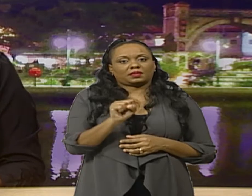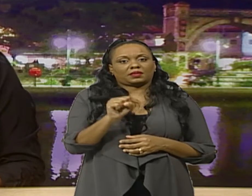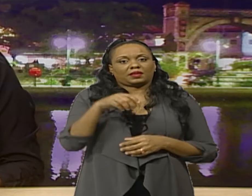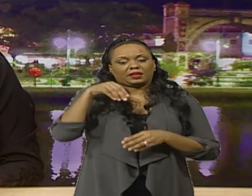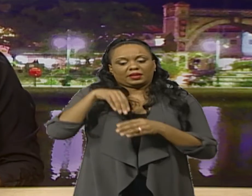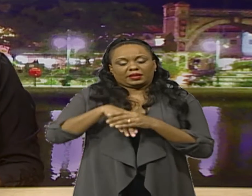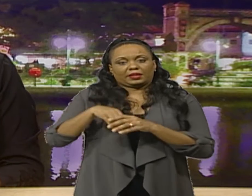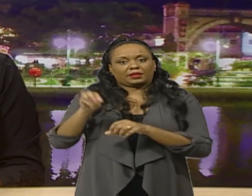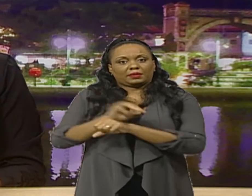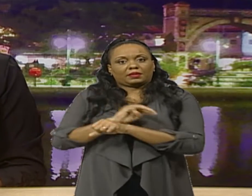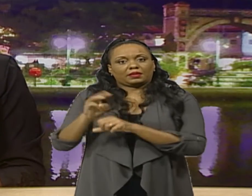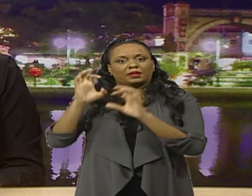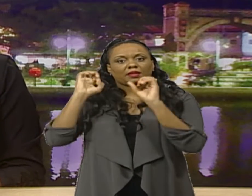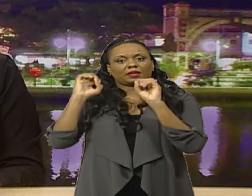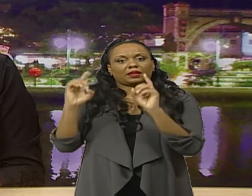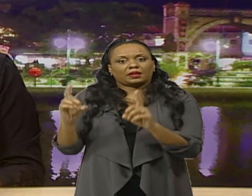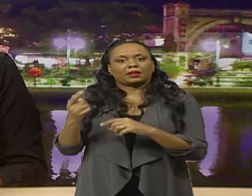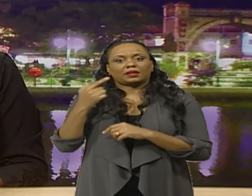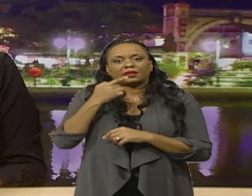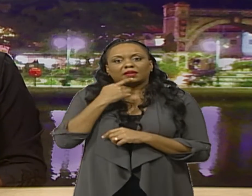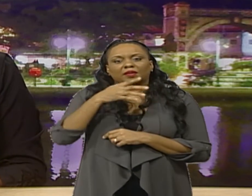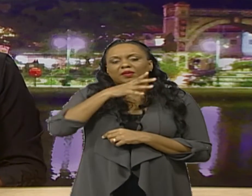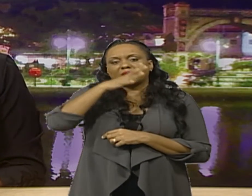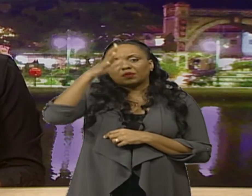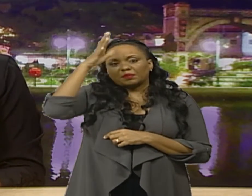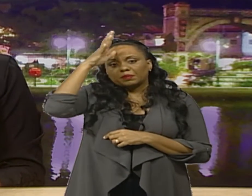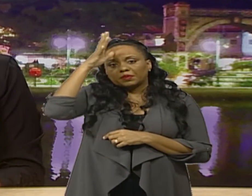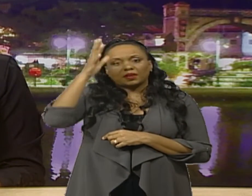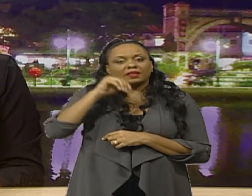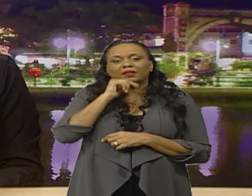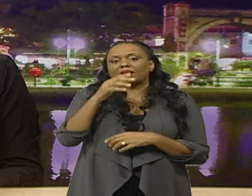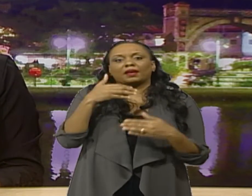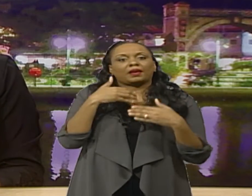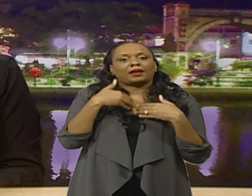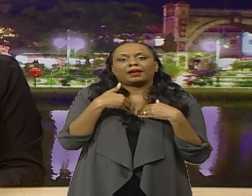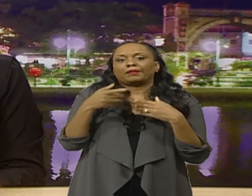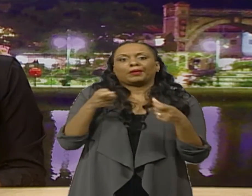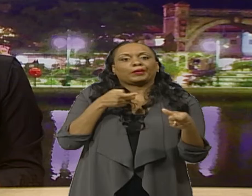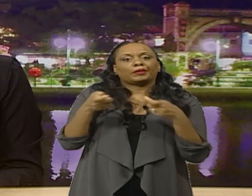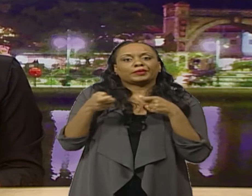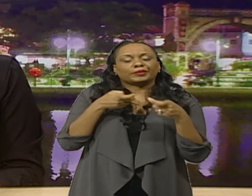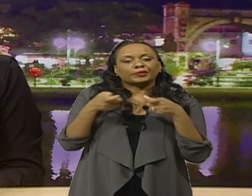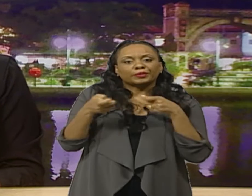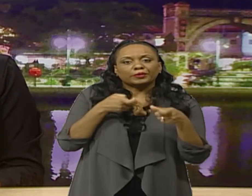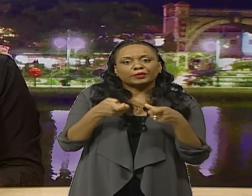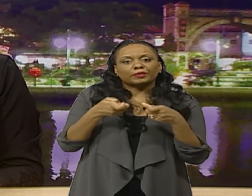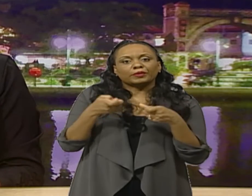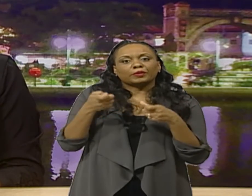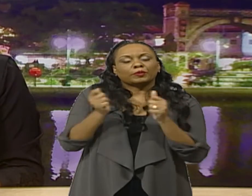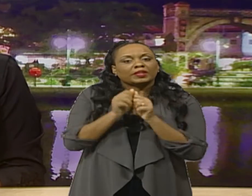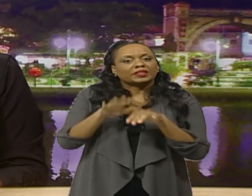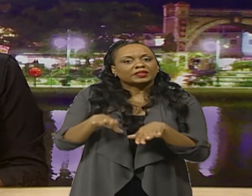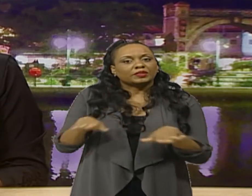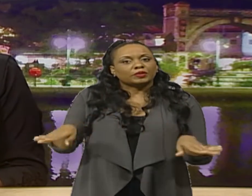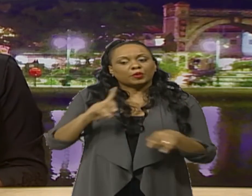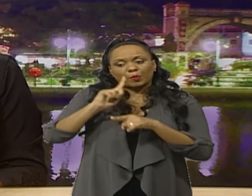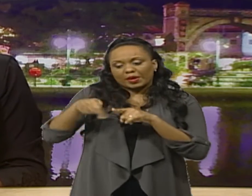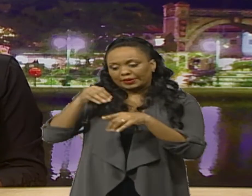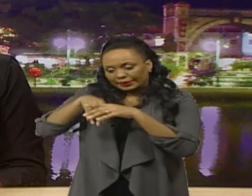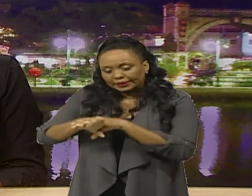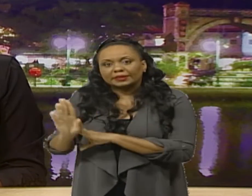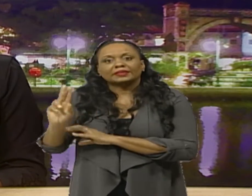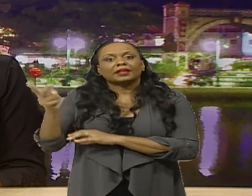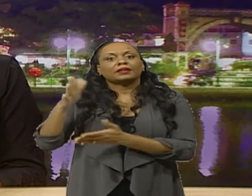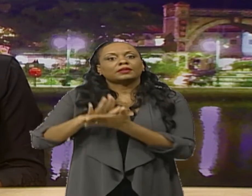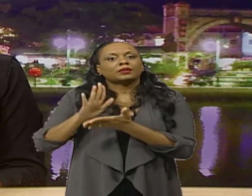Education, Senator Dr. Rommel Springer, says some parents are losing control of their children during their secondary school life. And at the heart